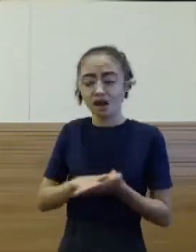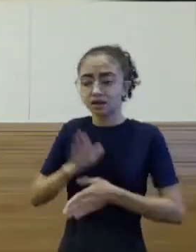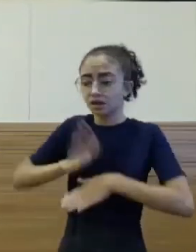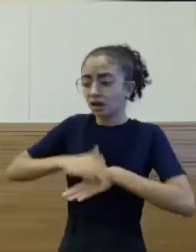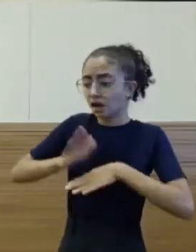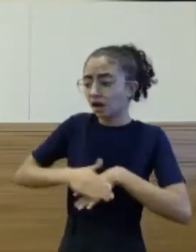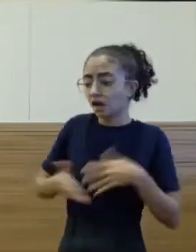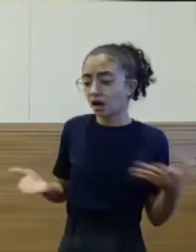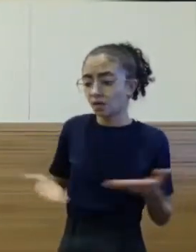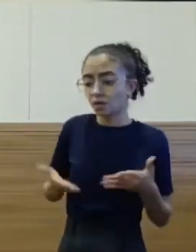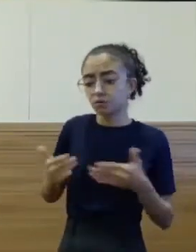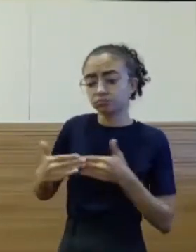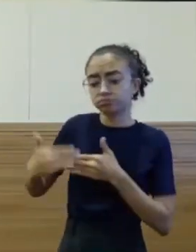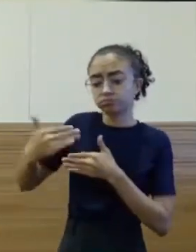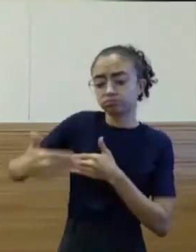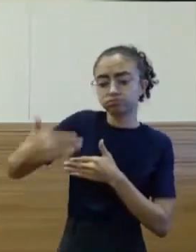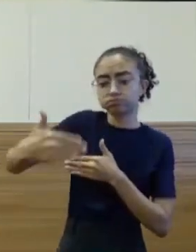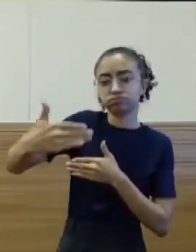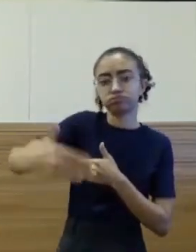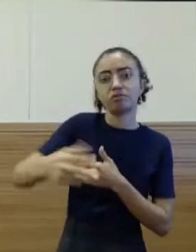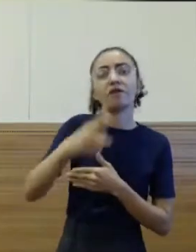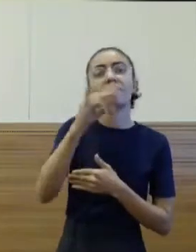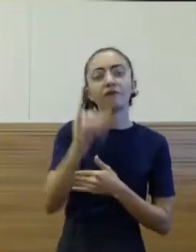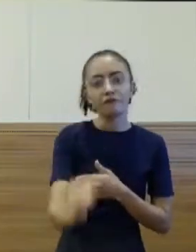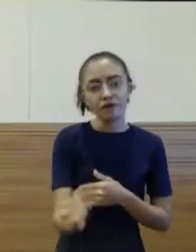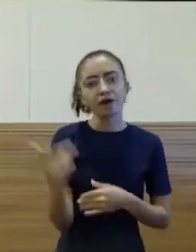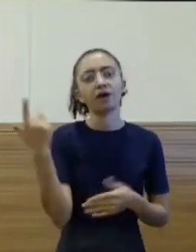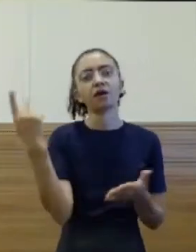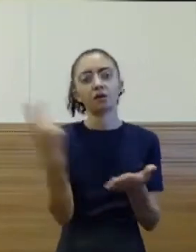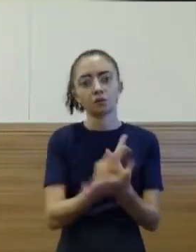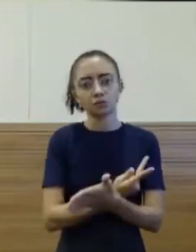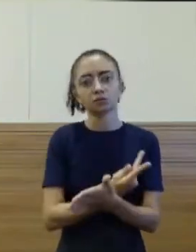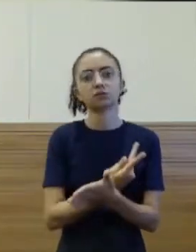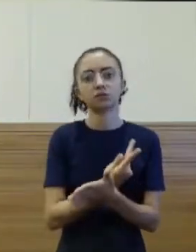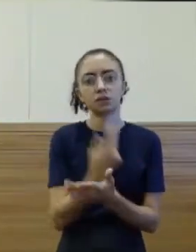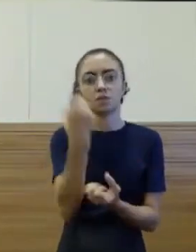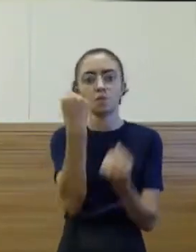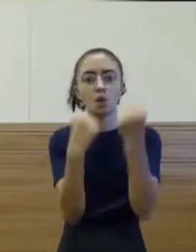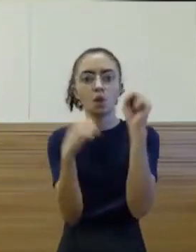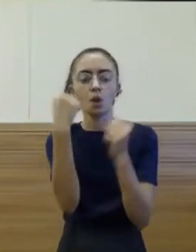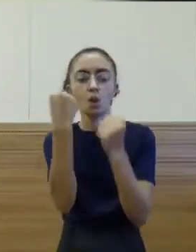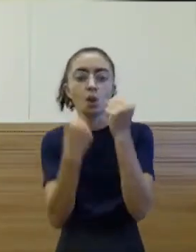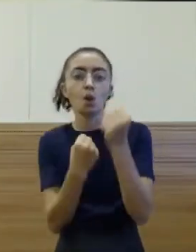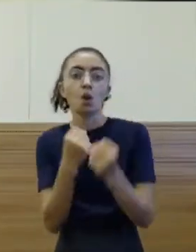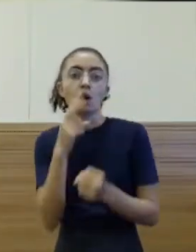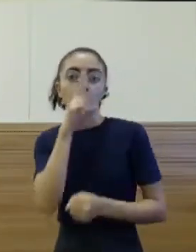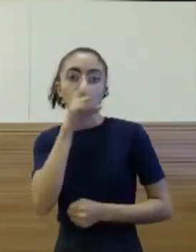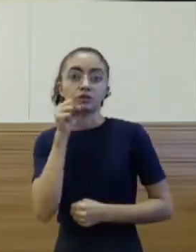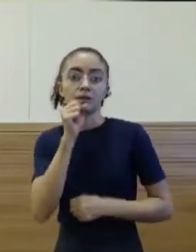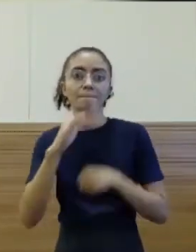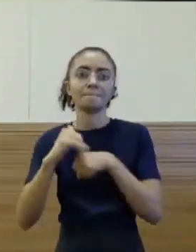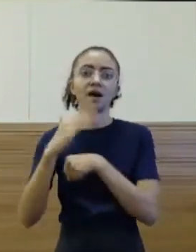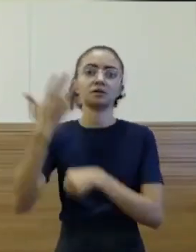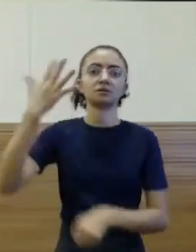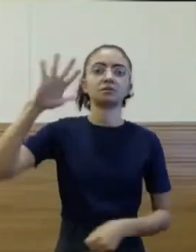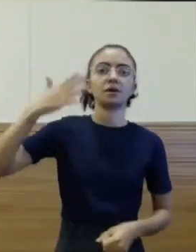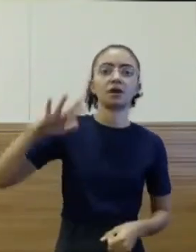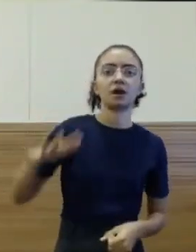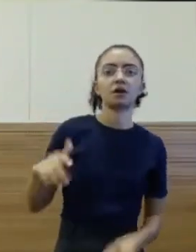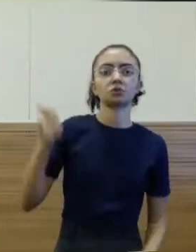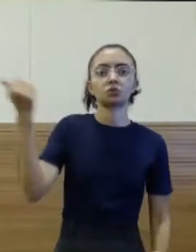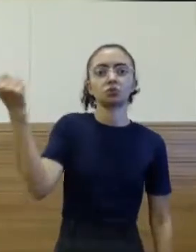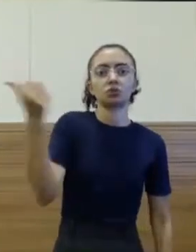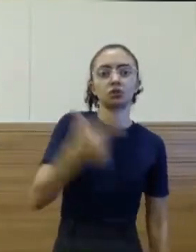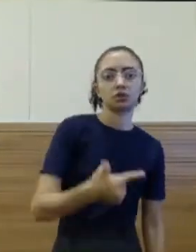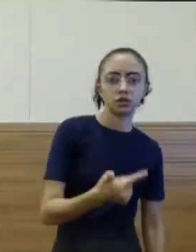future, the ultra processed foods will be much cheaper than the consumption of fresh foods. So that's why it's